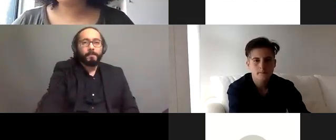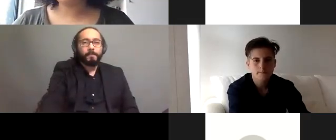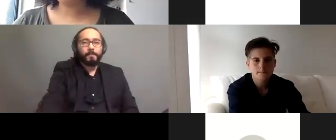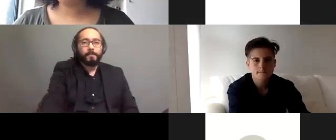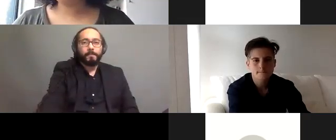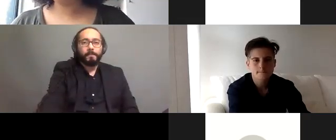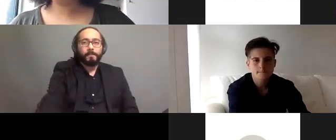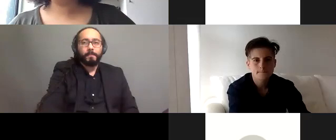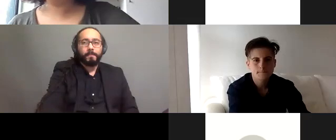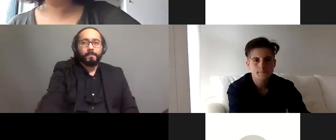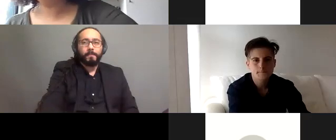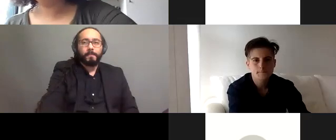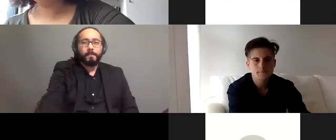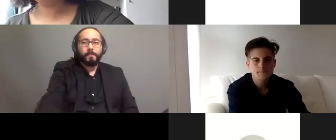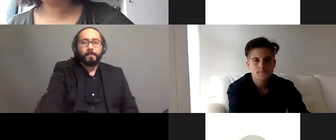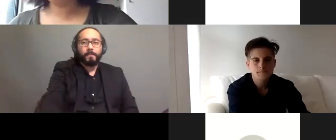it's weird to,